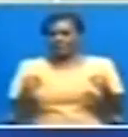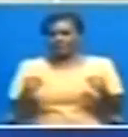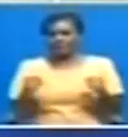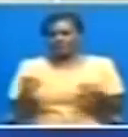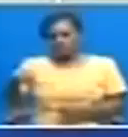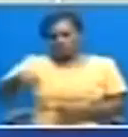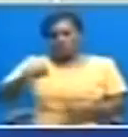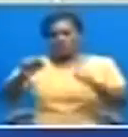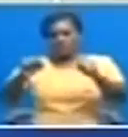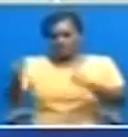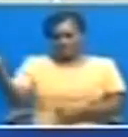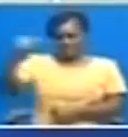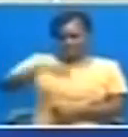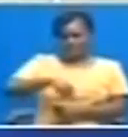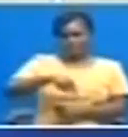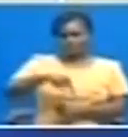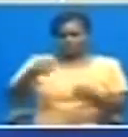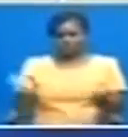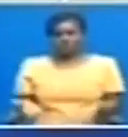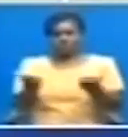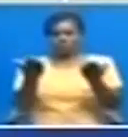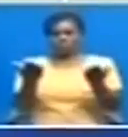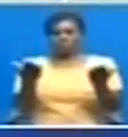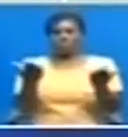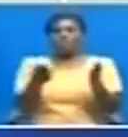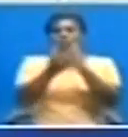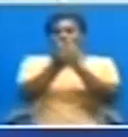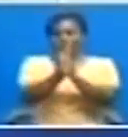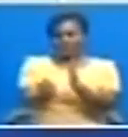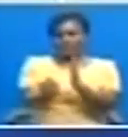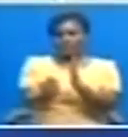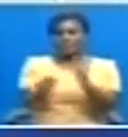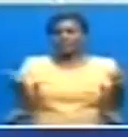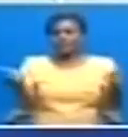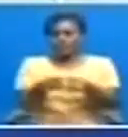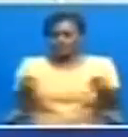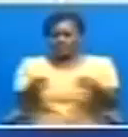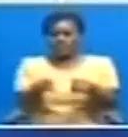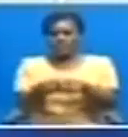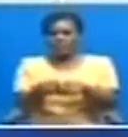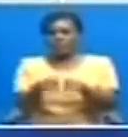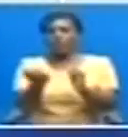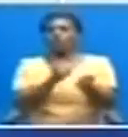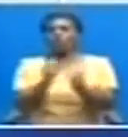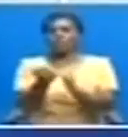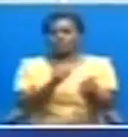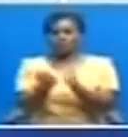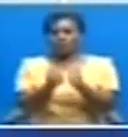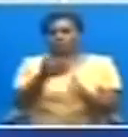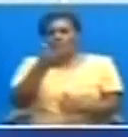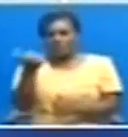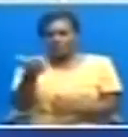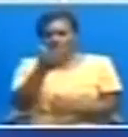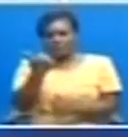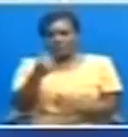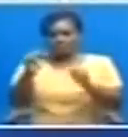we came here for improve our sevens. So all the matches, the best matches